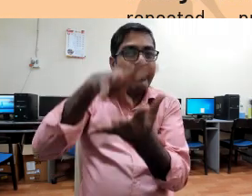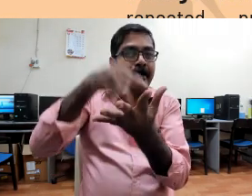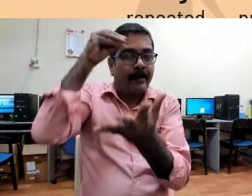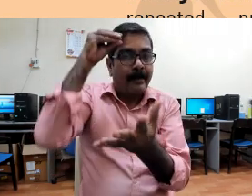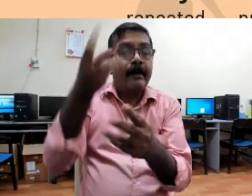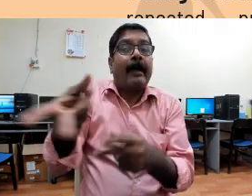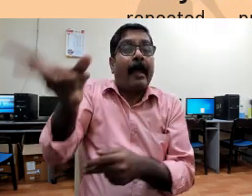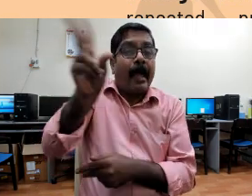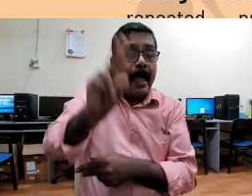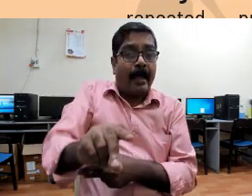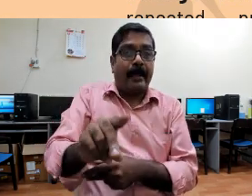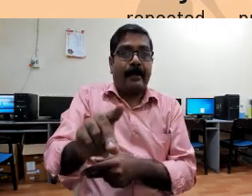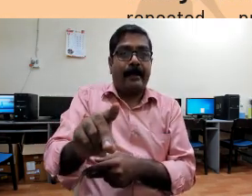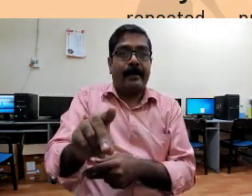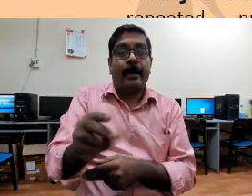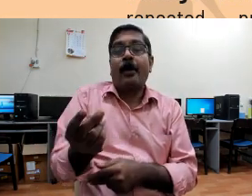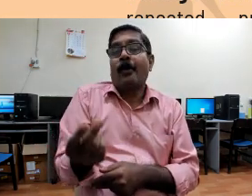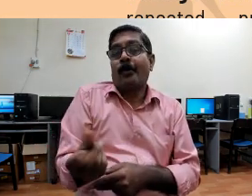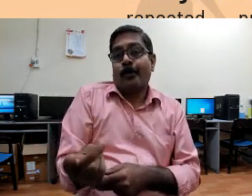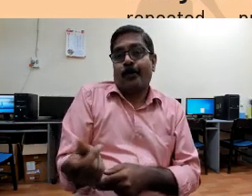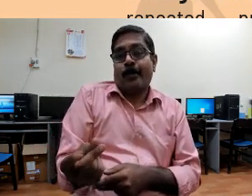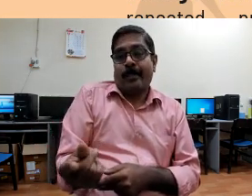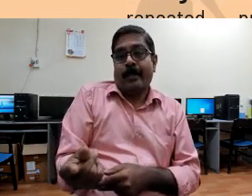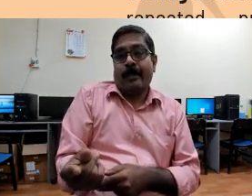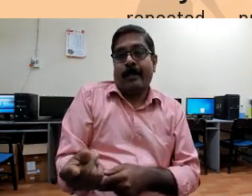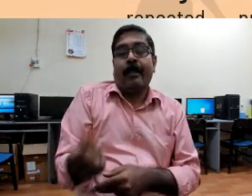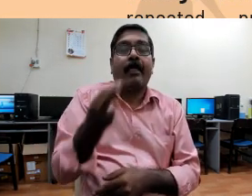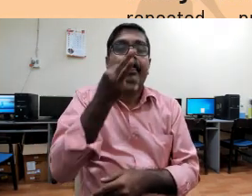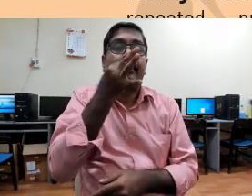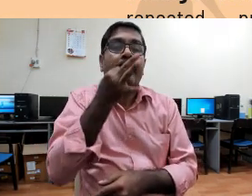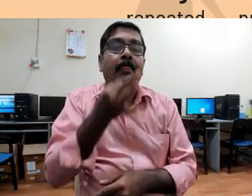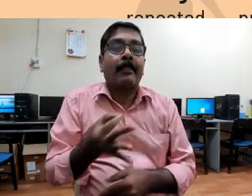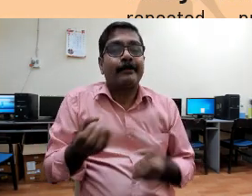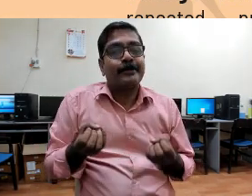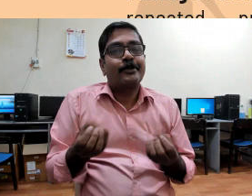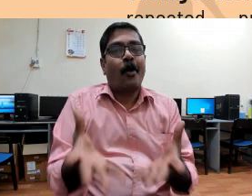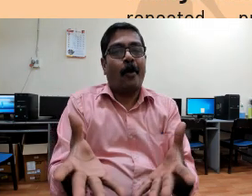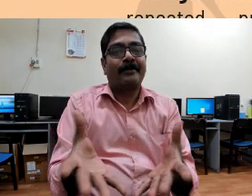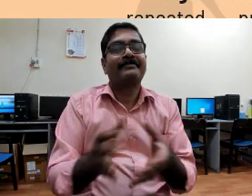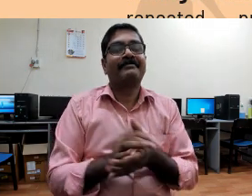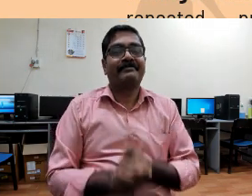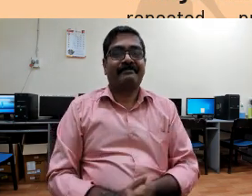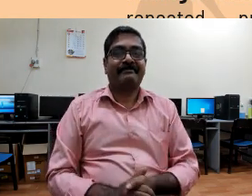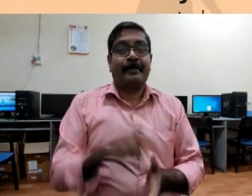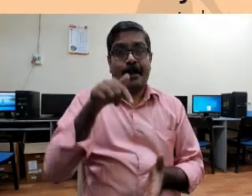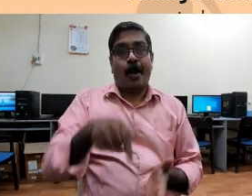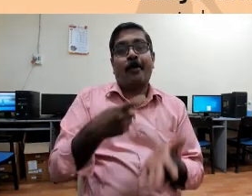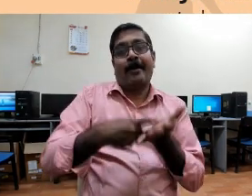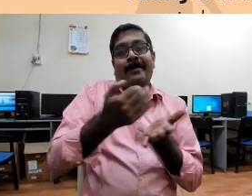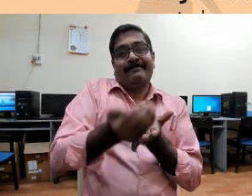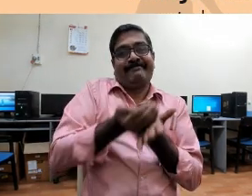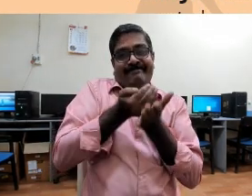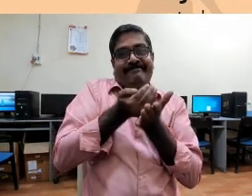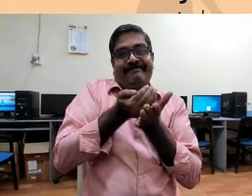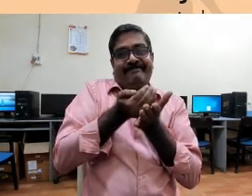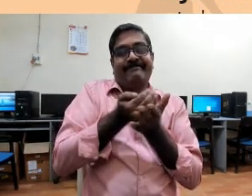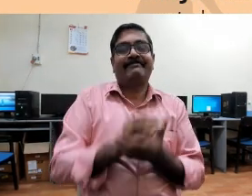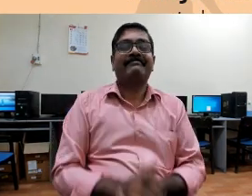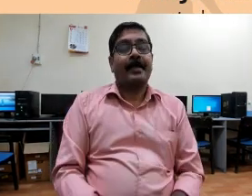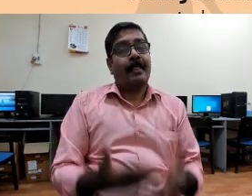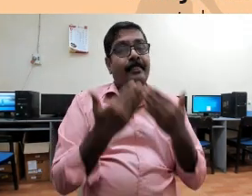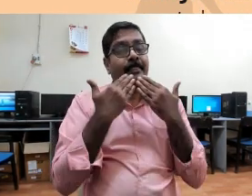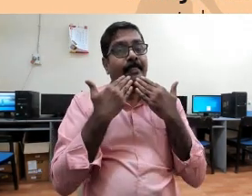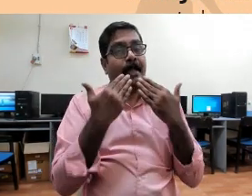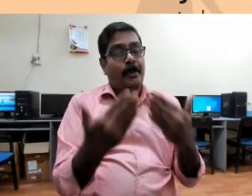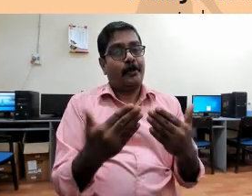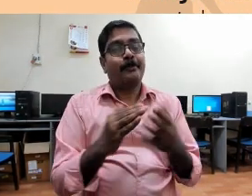has been completed, the bell is again rung and the food has been given together with the bell, they will start to